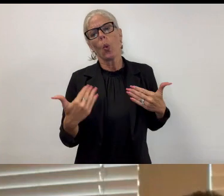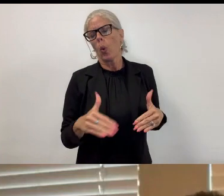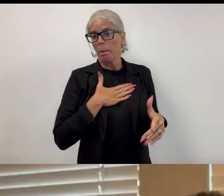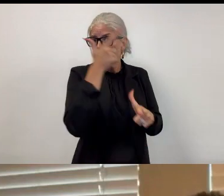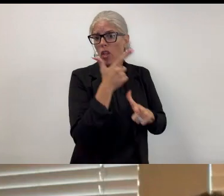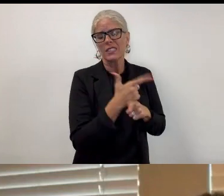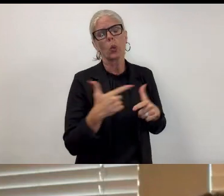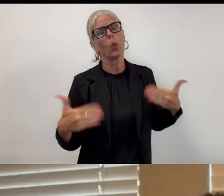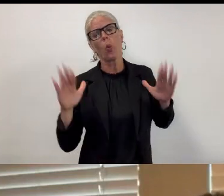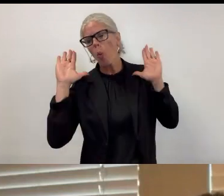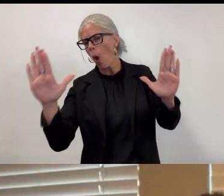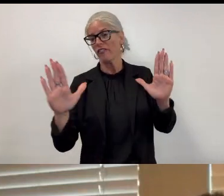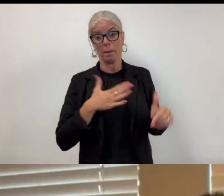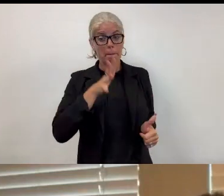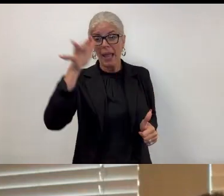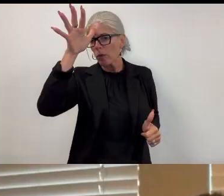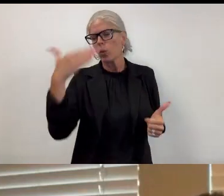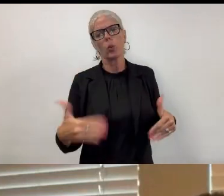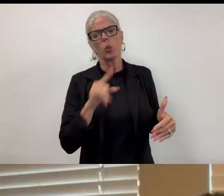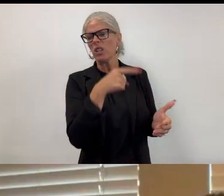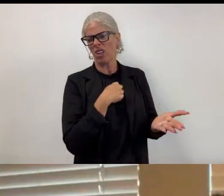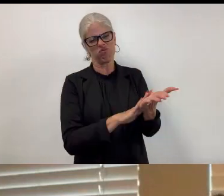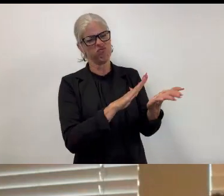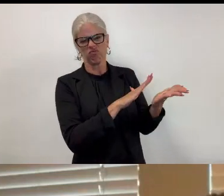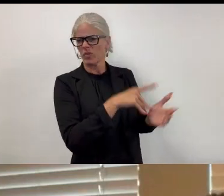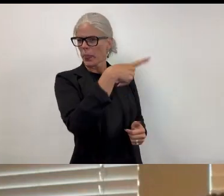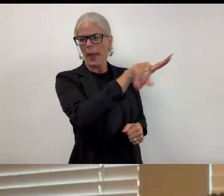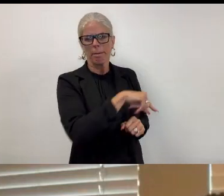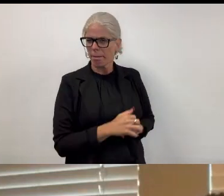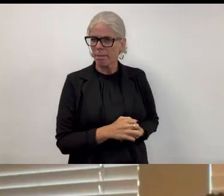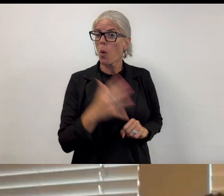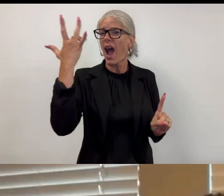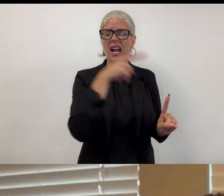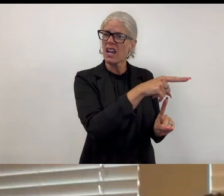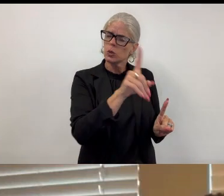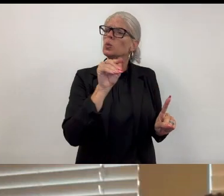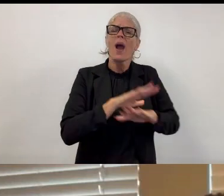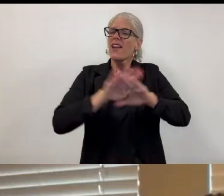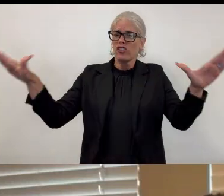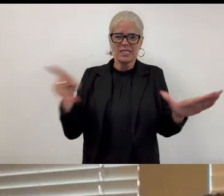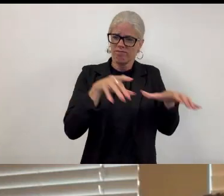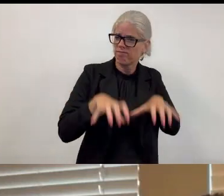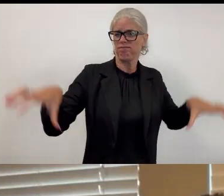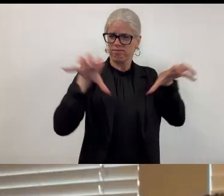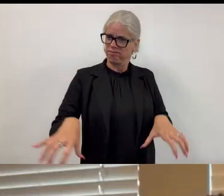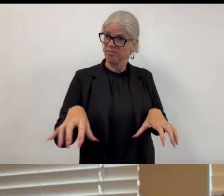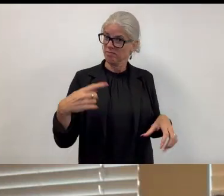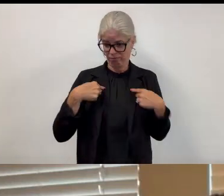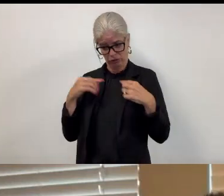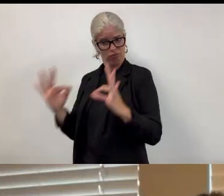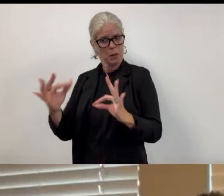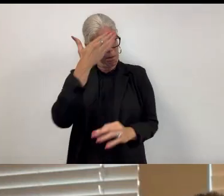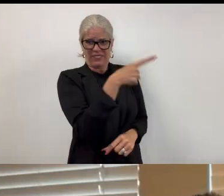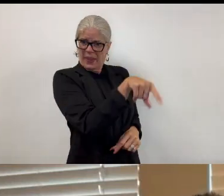I've got two wonderful older siblings, two great parents. I credit my parents a lot with pretty much everything I'll probably